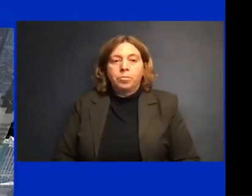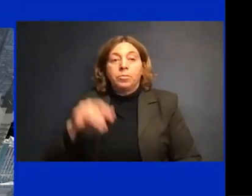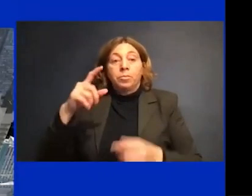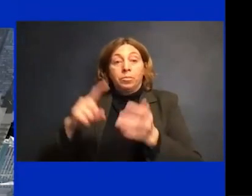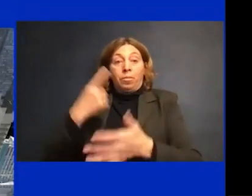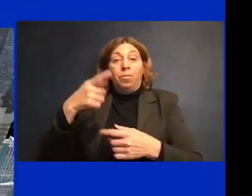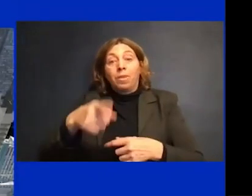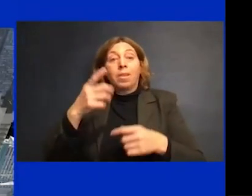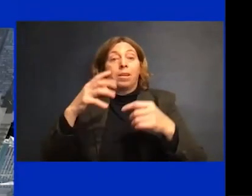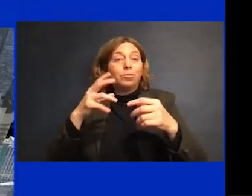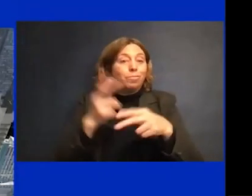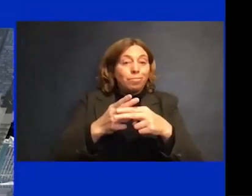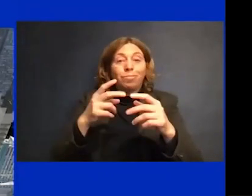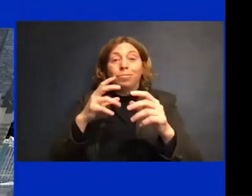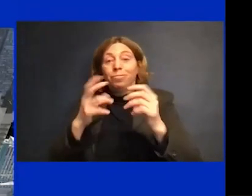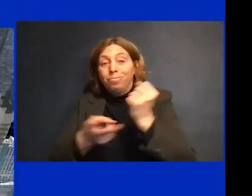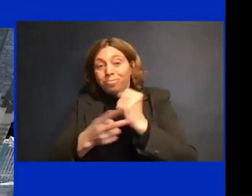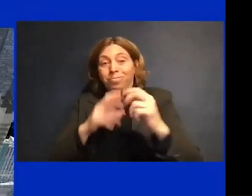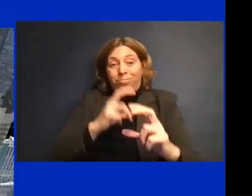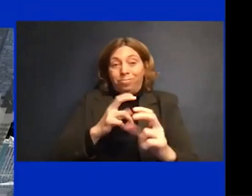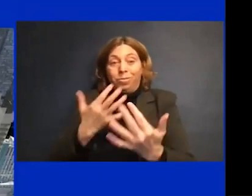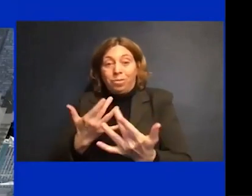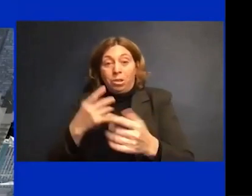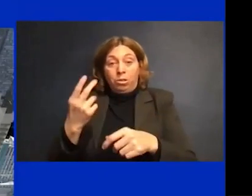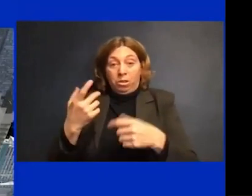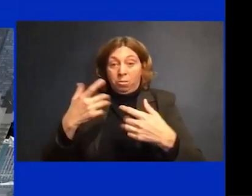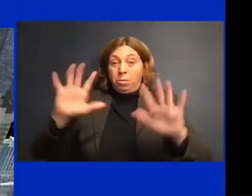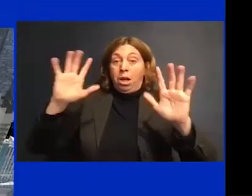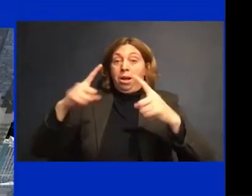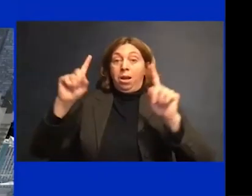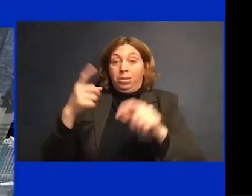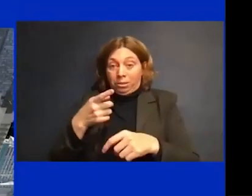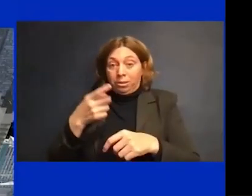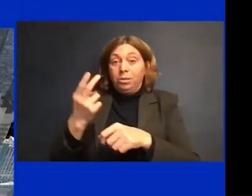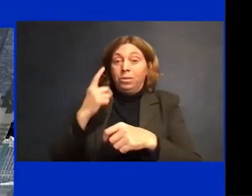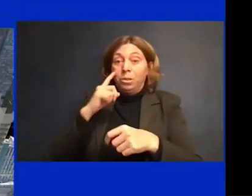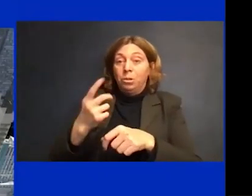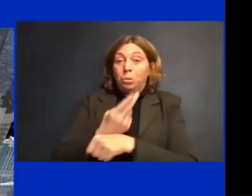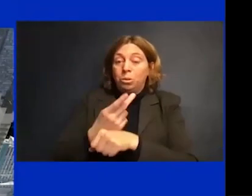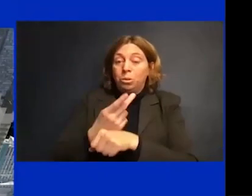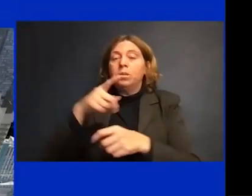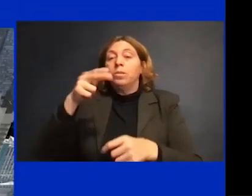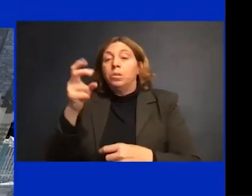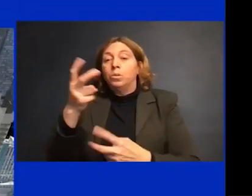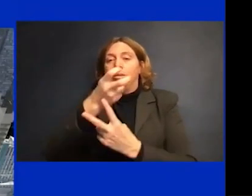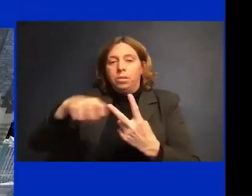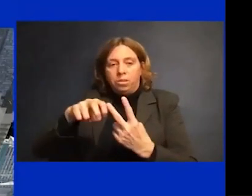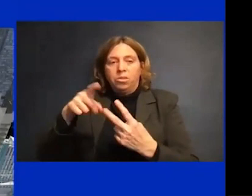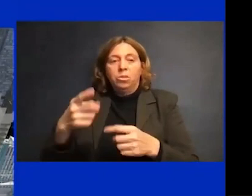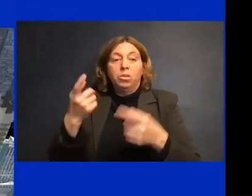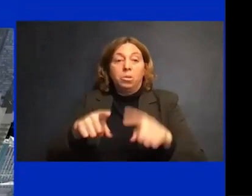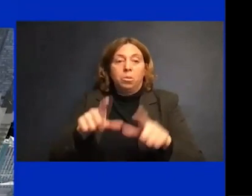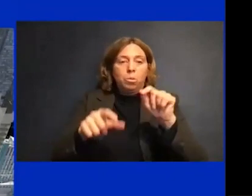Once the storage and staging facility is available for temporary operations, Phase 2, occurring between 2028 and